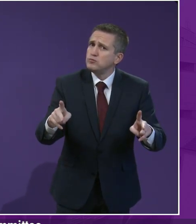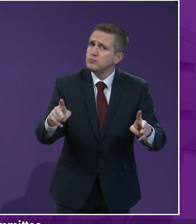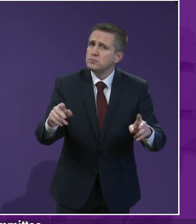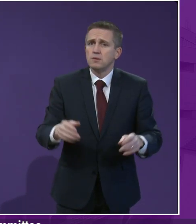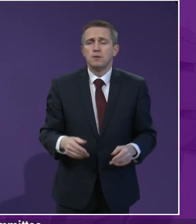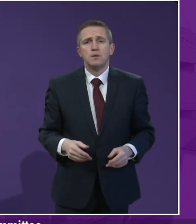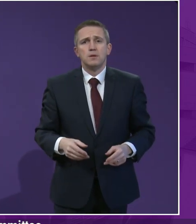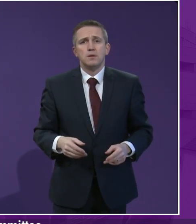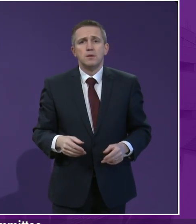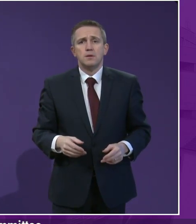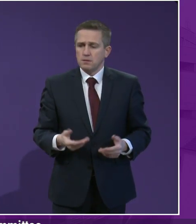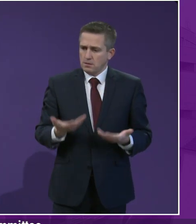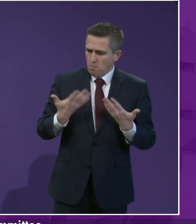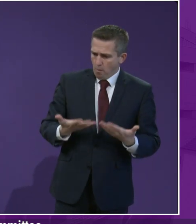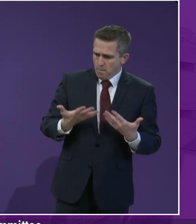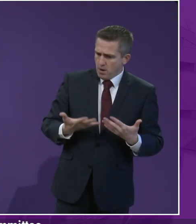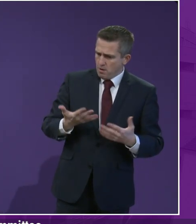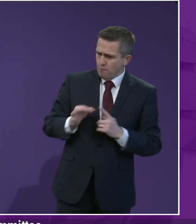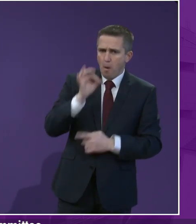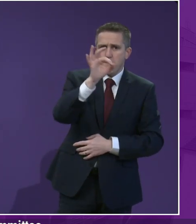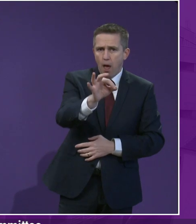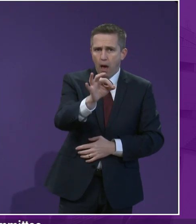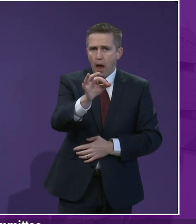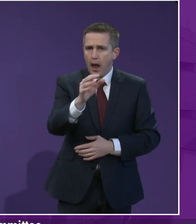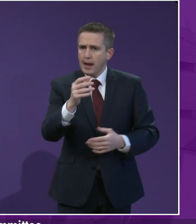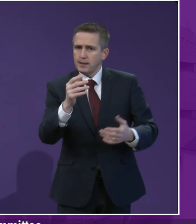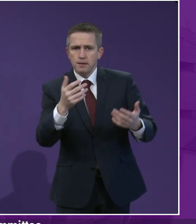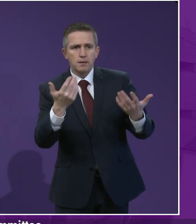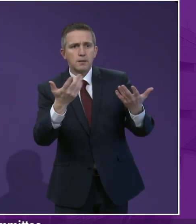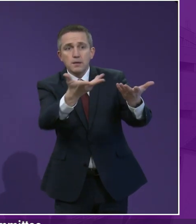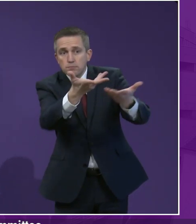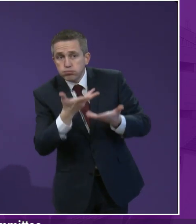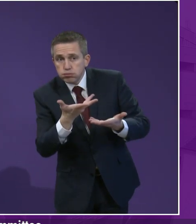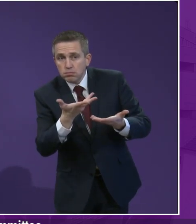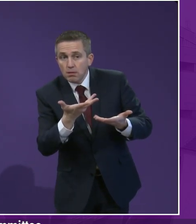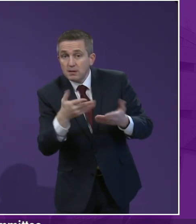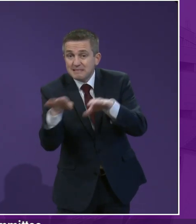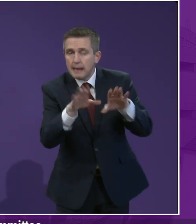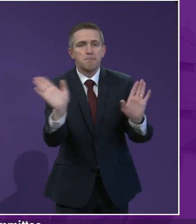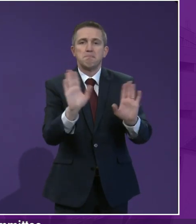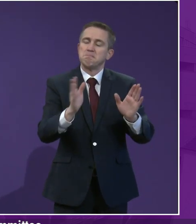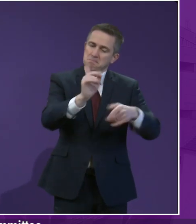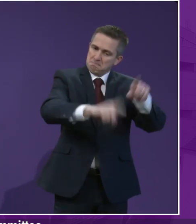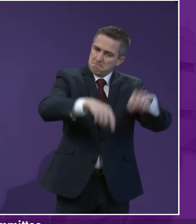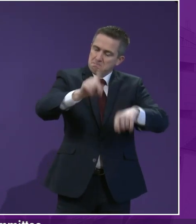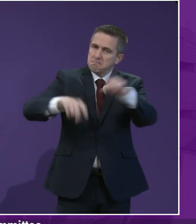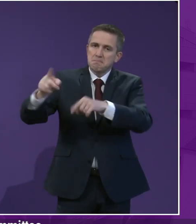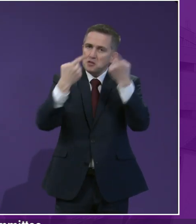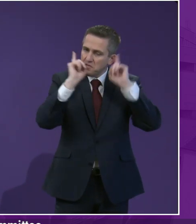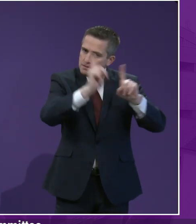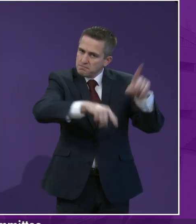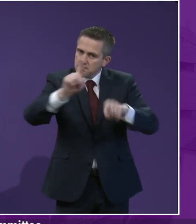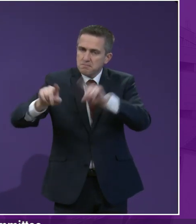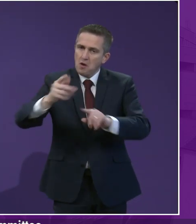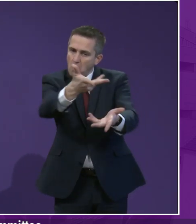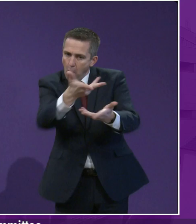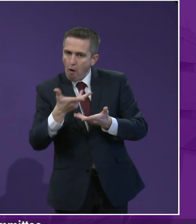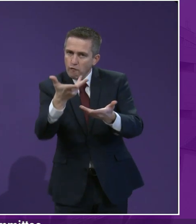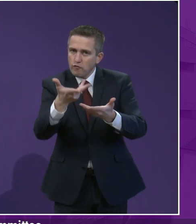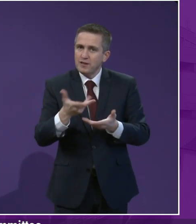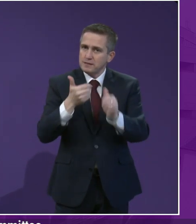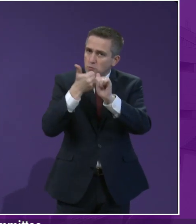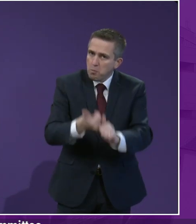reasonable adjustments being provided once you're at university. One thing that I'd like to see would be more consistency. I think